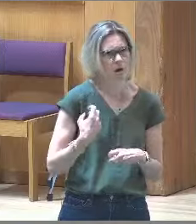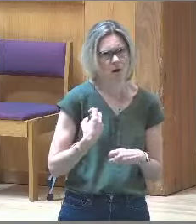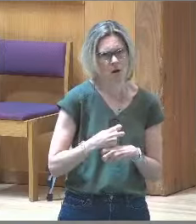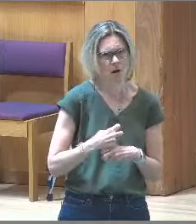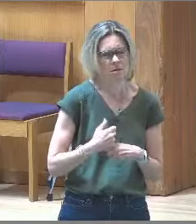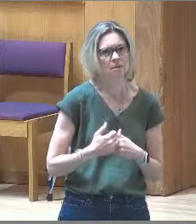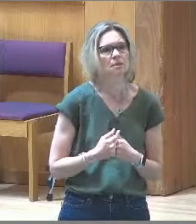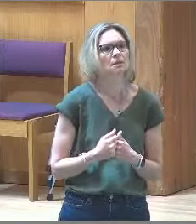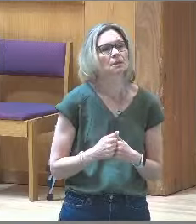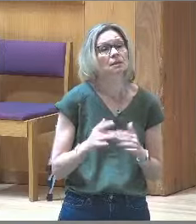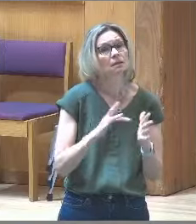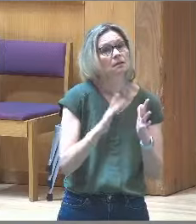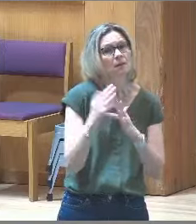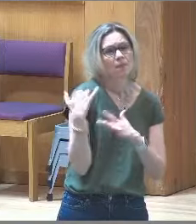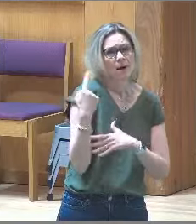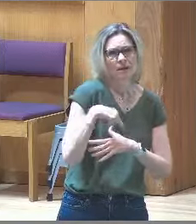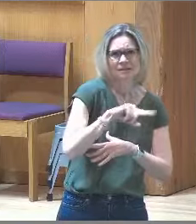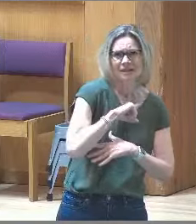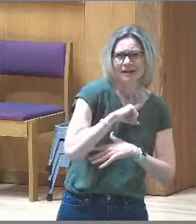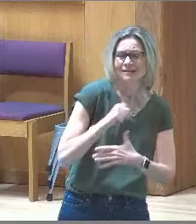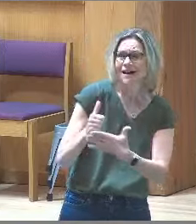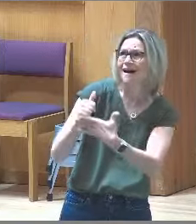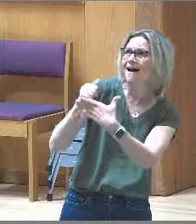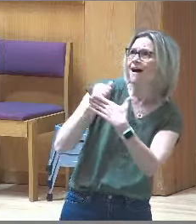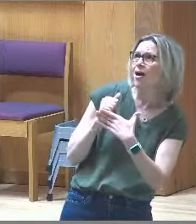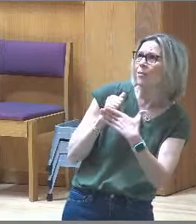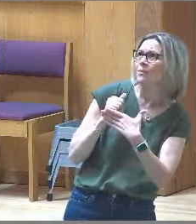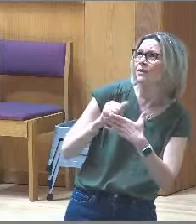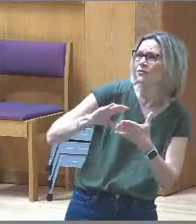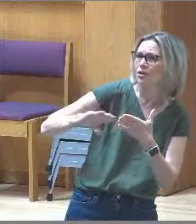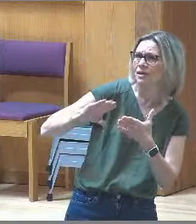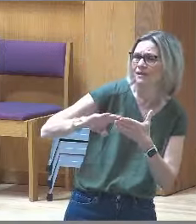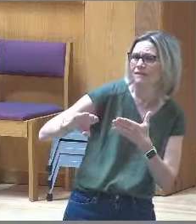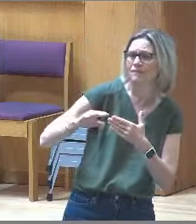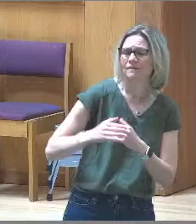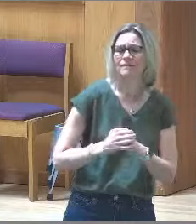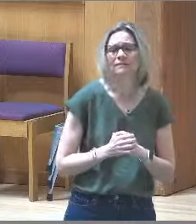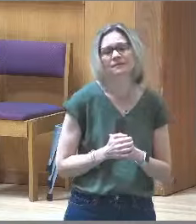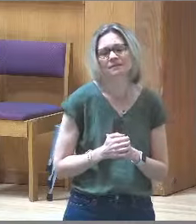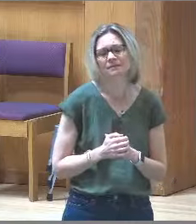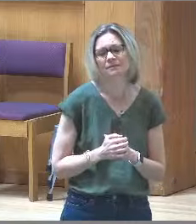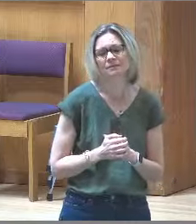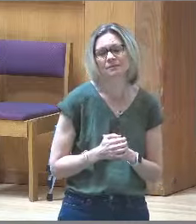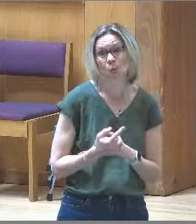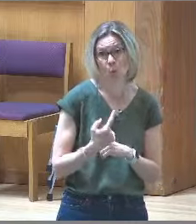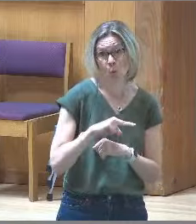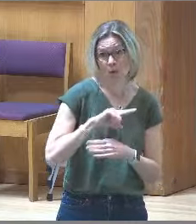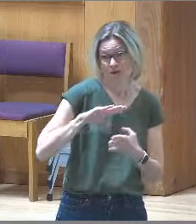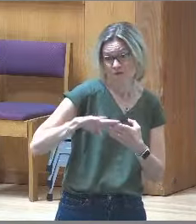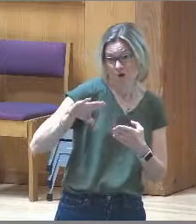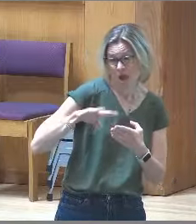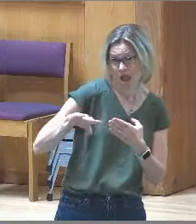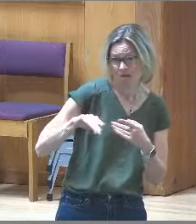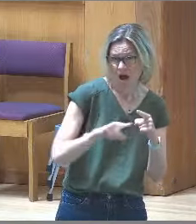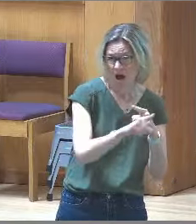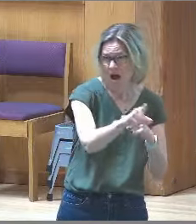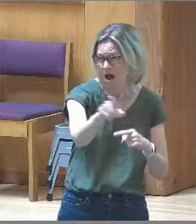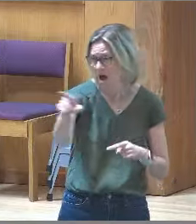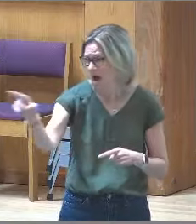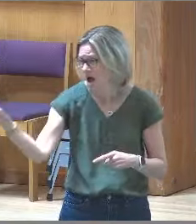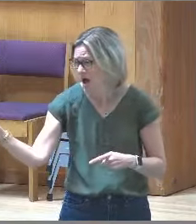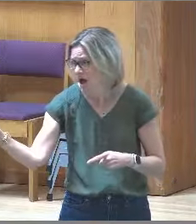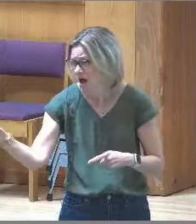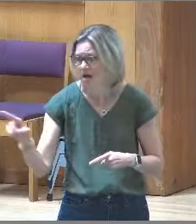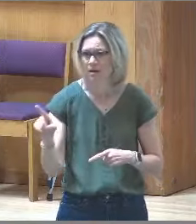us that we need to ask God to help us to forgive. Because when we forgive others, we